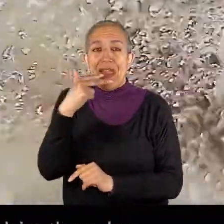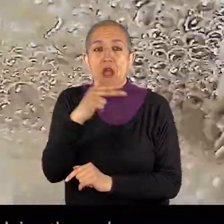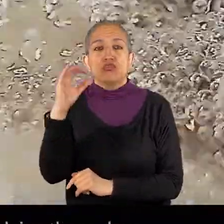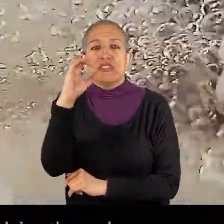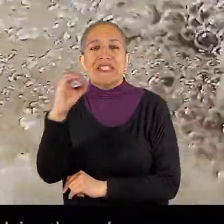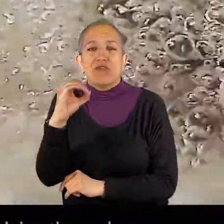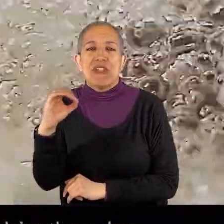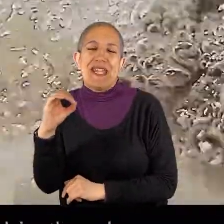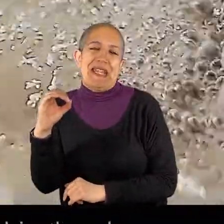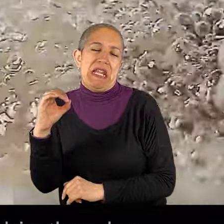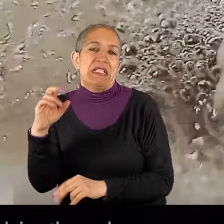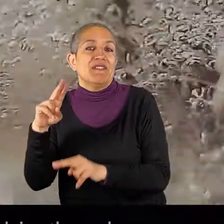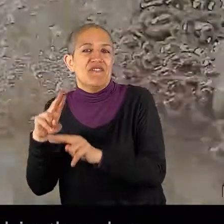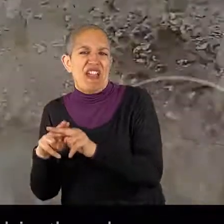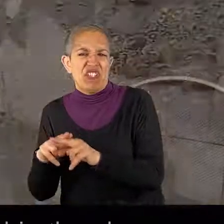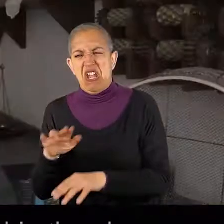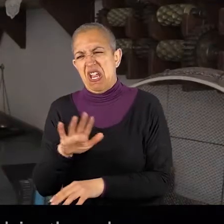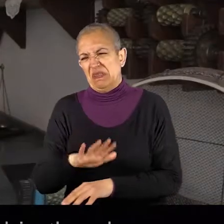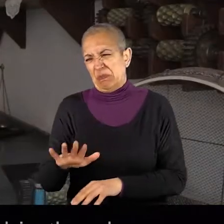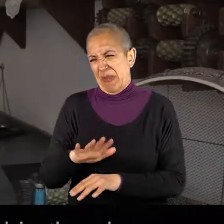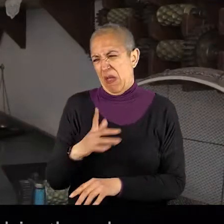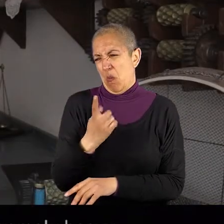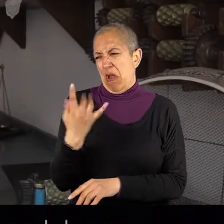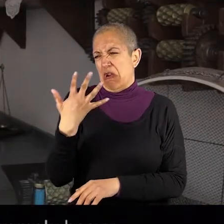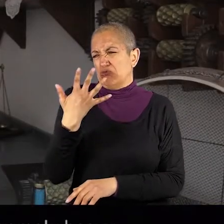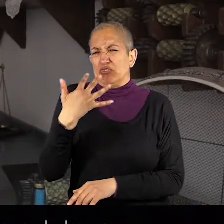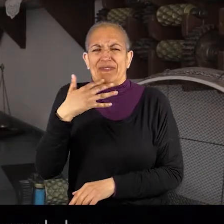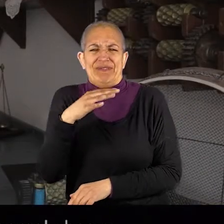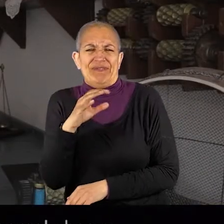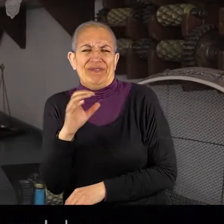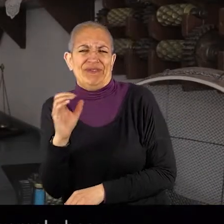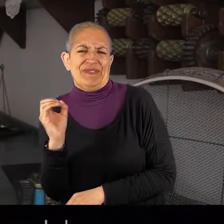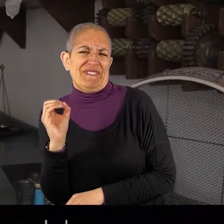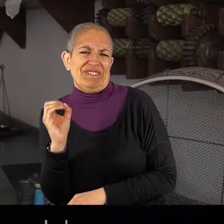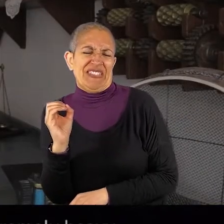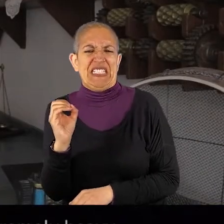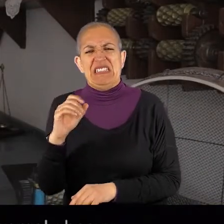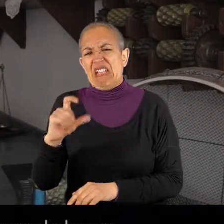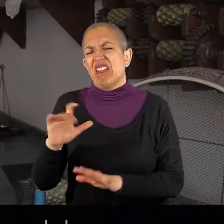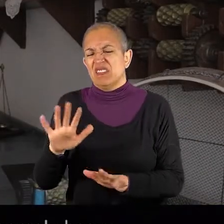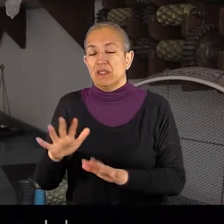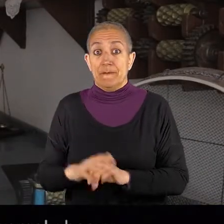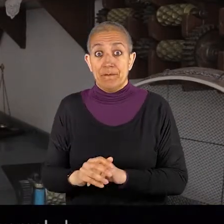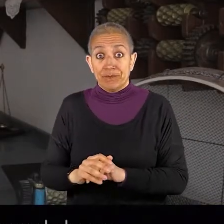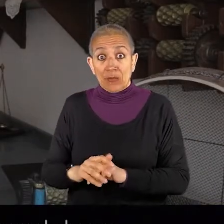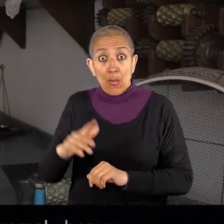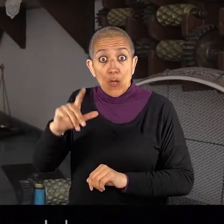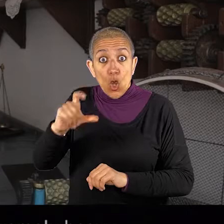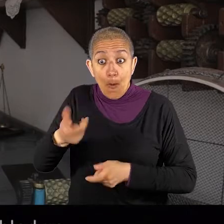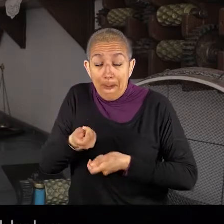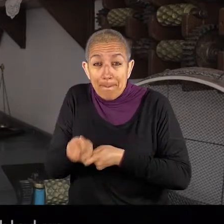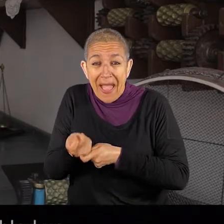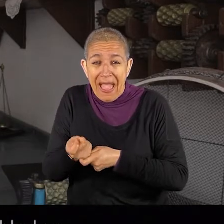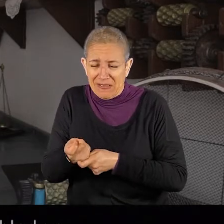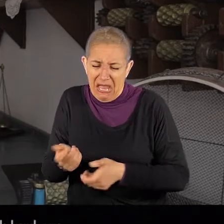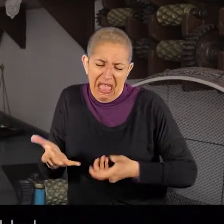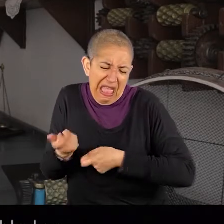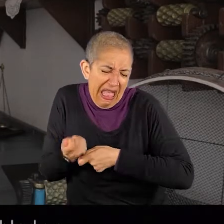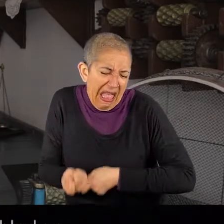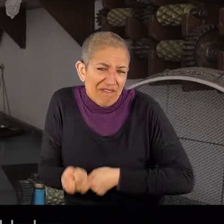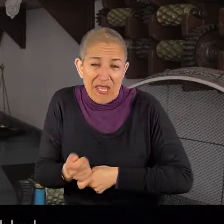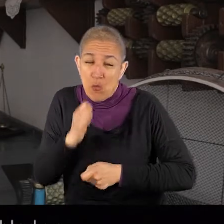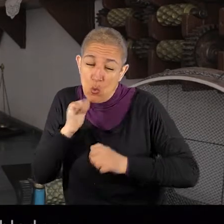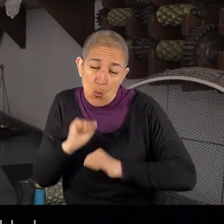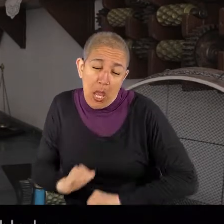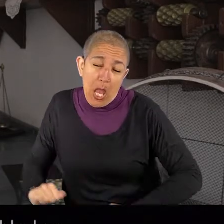about 150 Celsius these days. And in the copper pan, which was extremely heavy, he would wait and wait until it